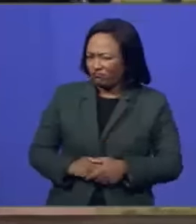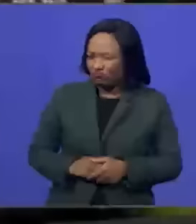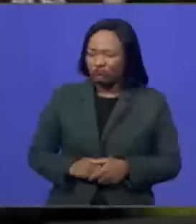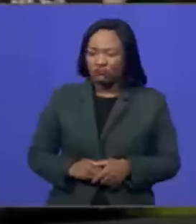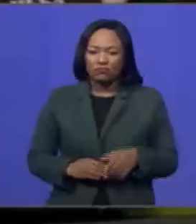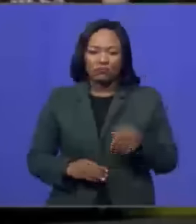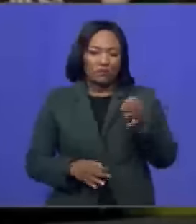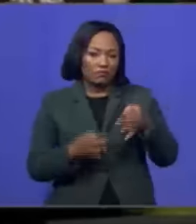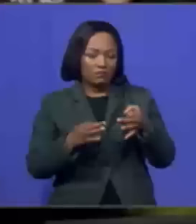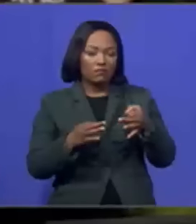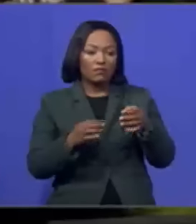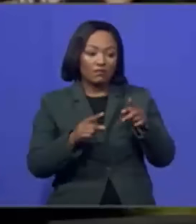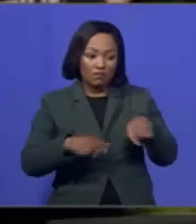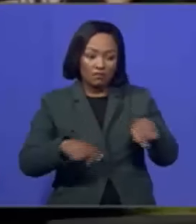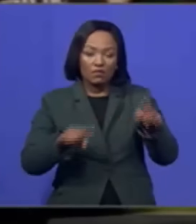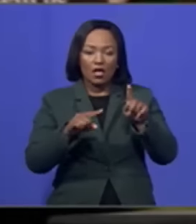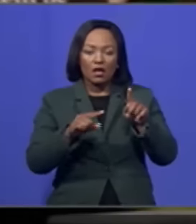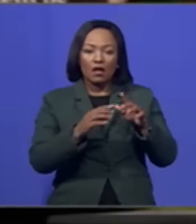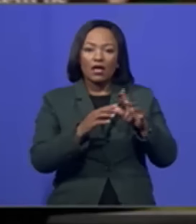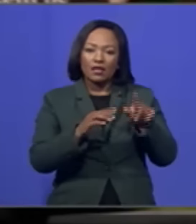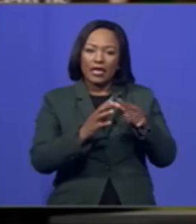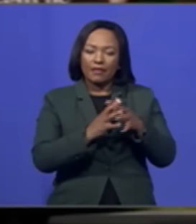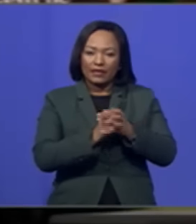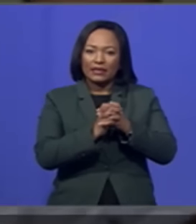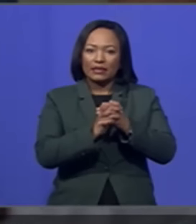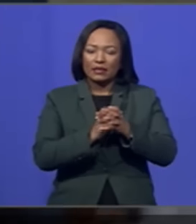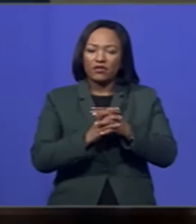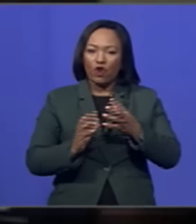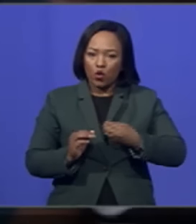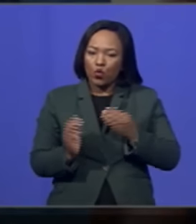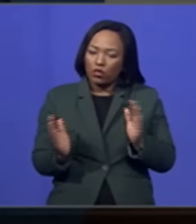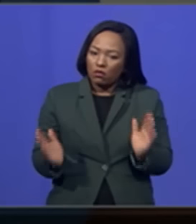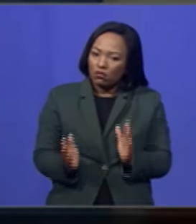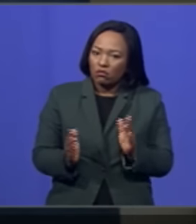biletsa hore ho be le kopano ho leka ho kgothaletsa batjha hore ba ile ho ingodisetsa dikgetho.